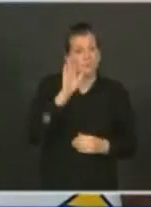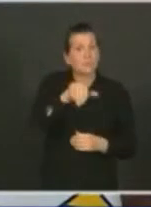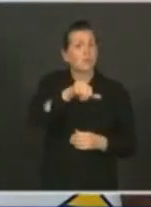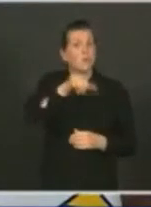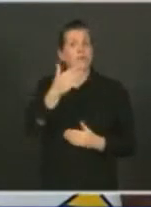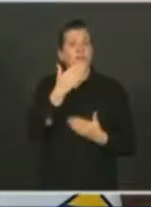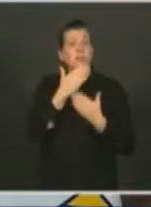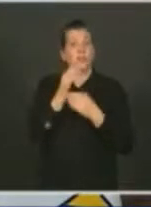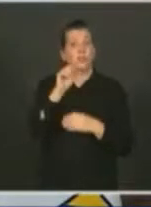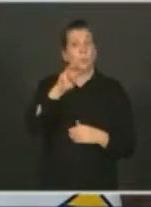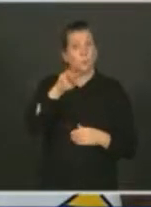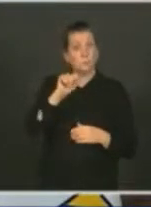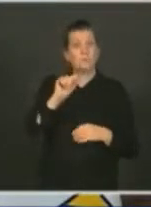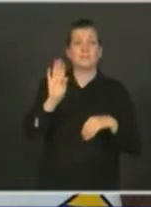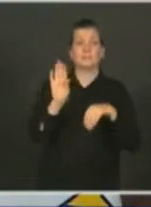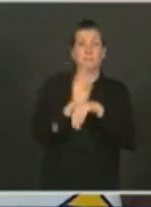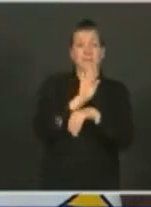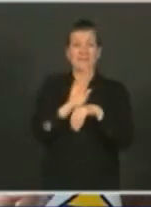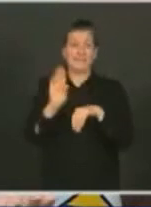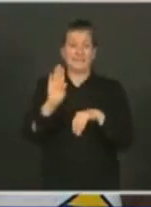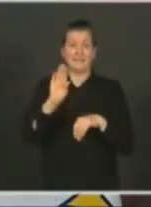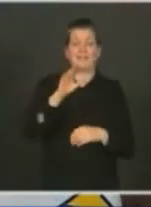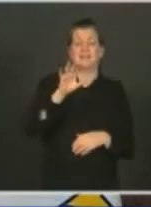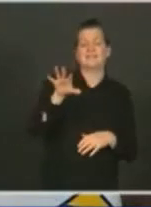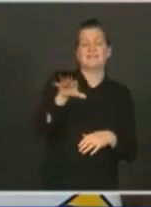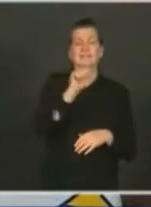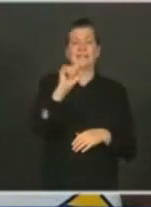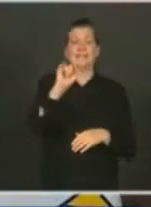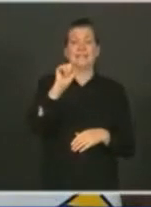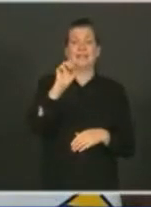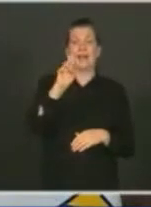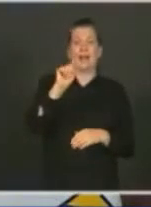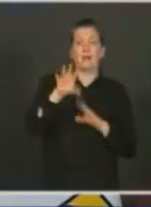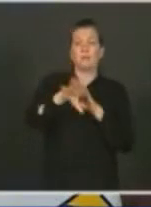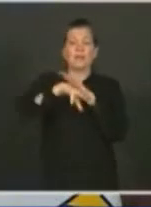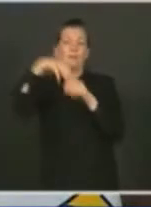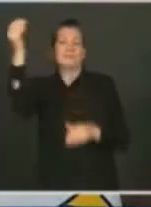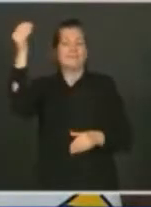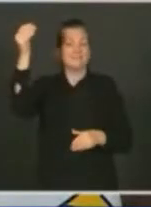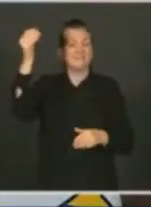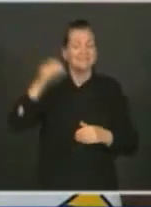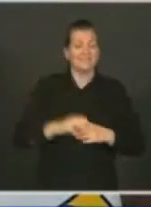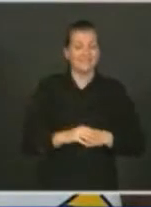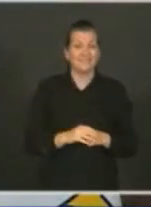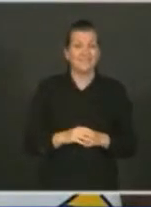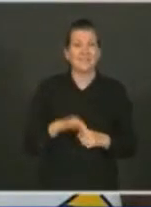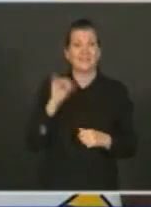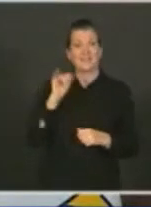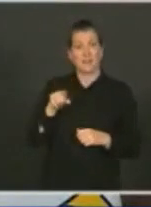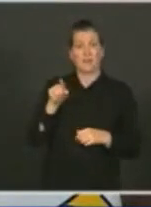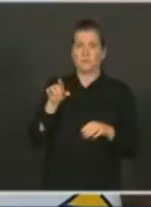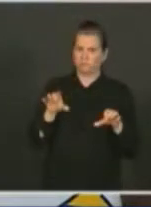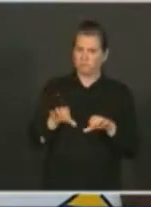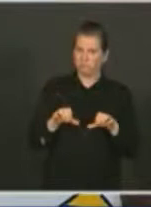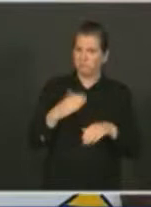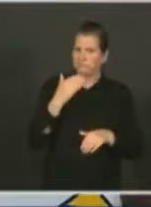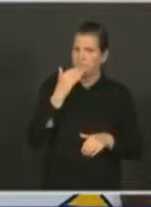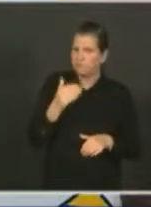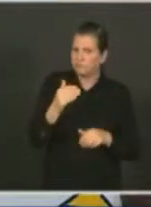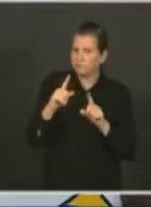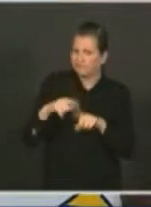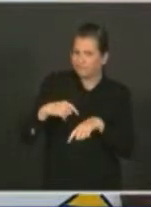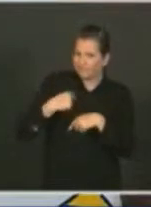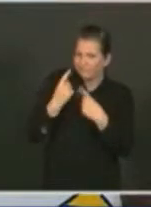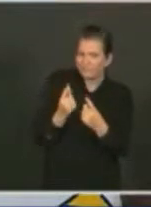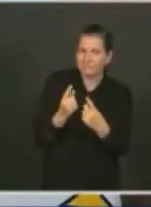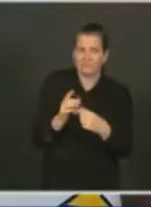campaign. As hard as the health crisis is, the economic crisis is just as bad, and particularly hard hit have